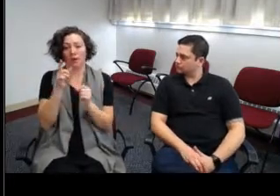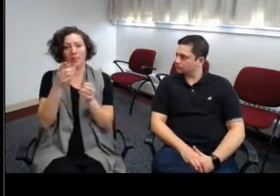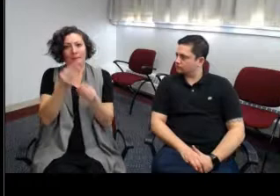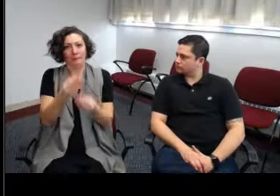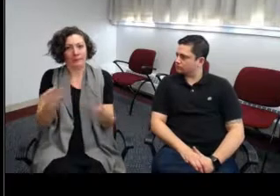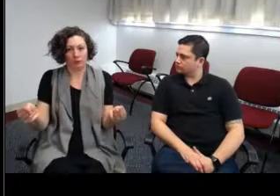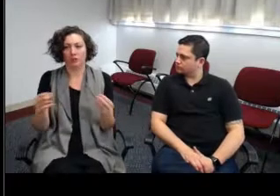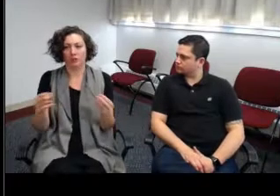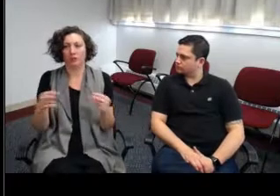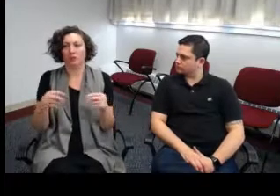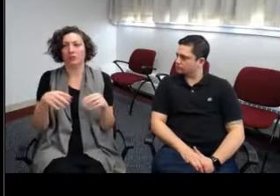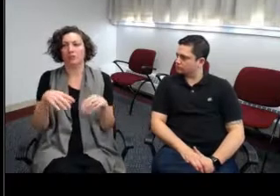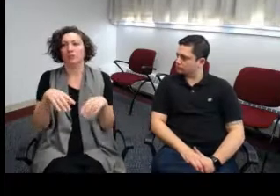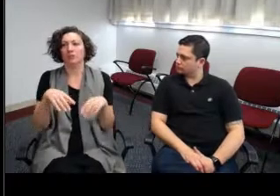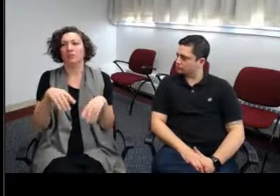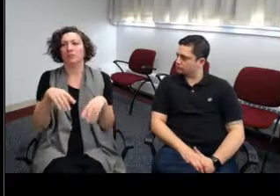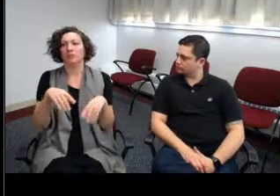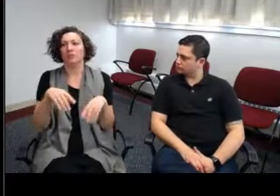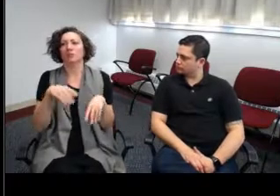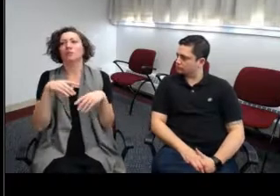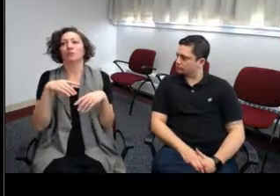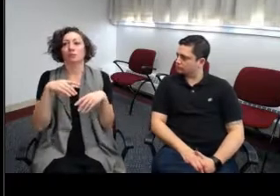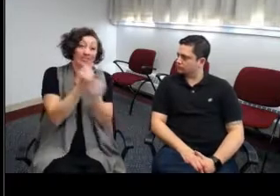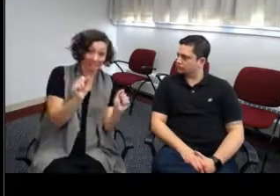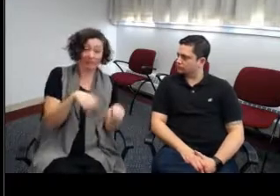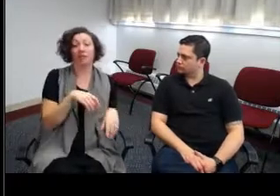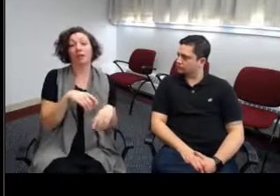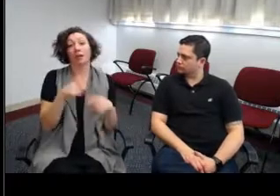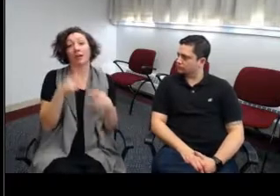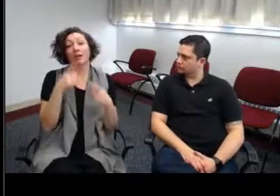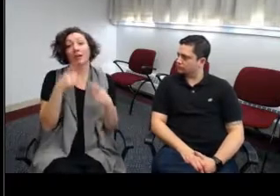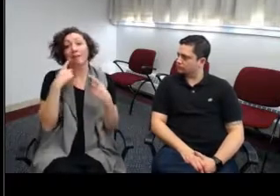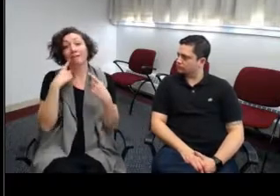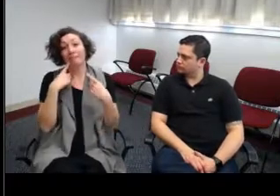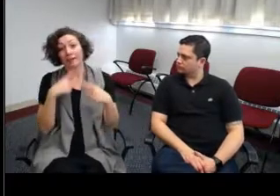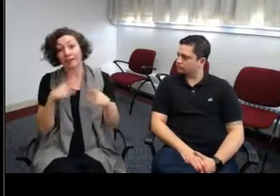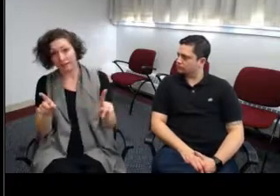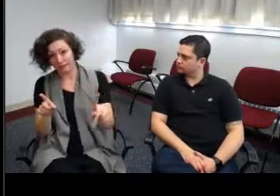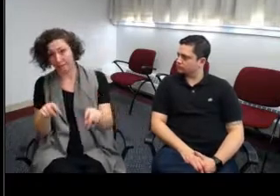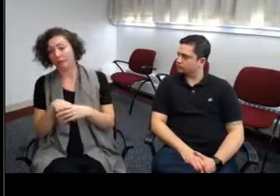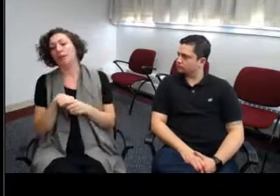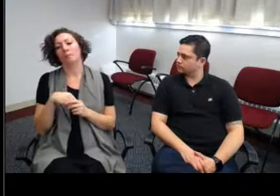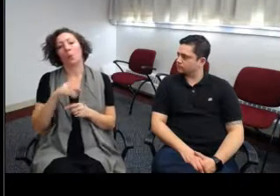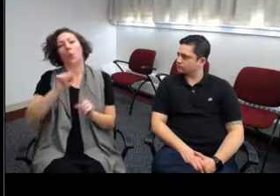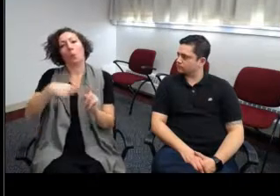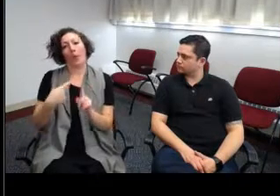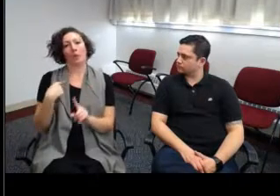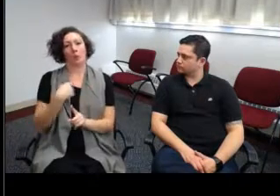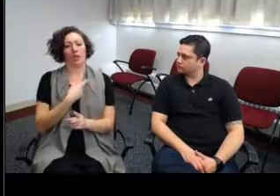study just to make sure that the materials are safe, effective.